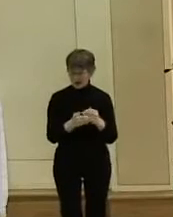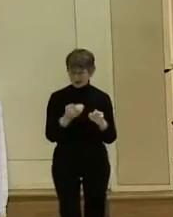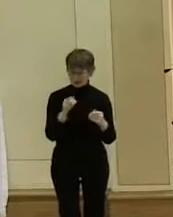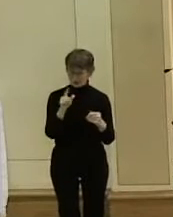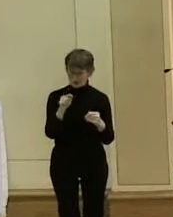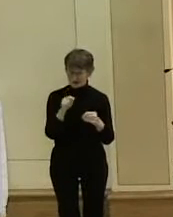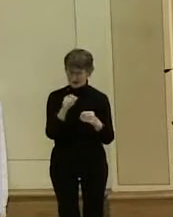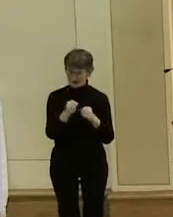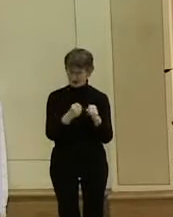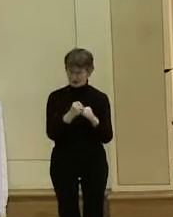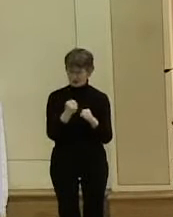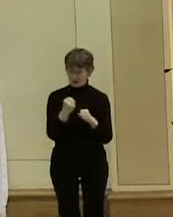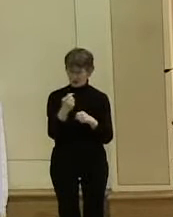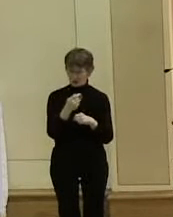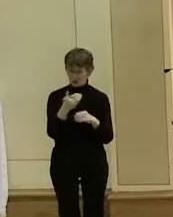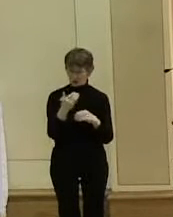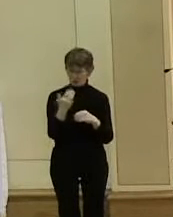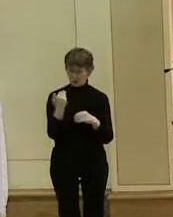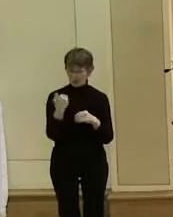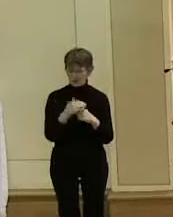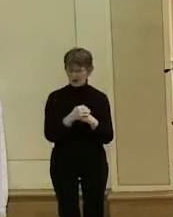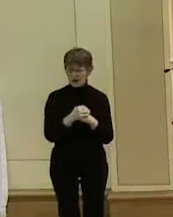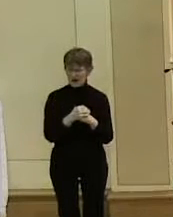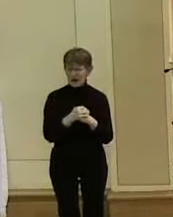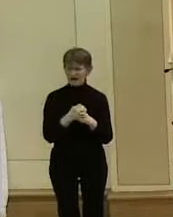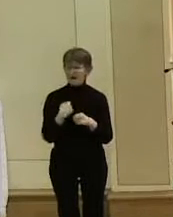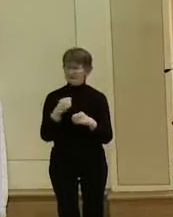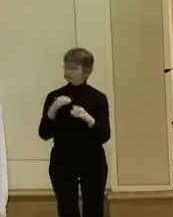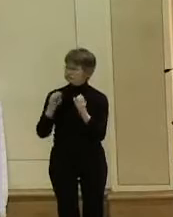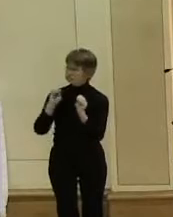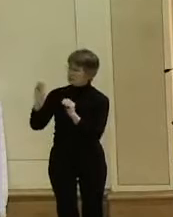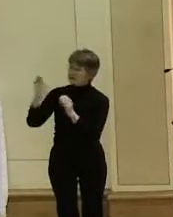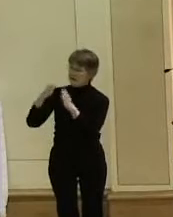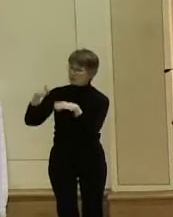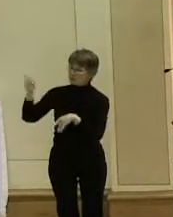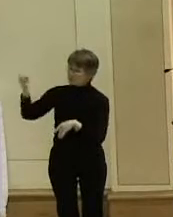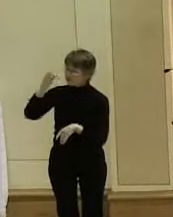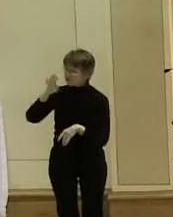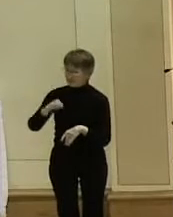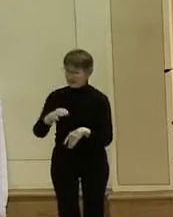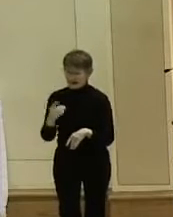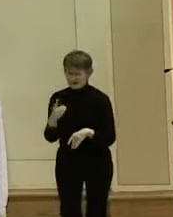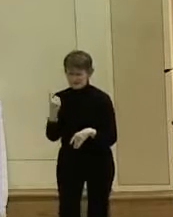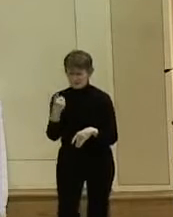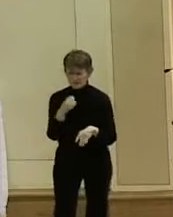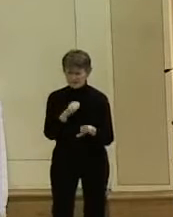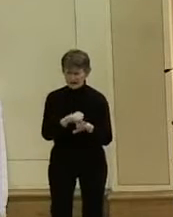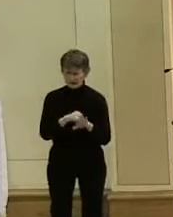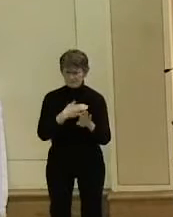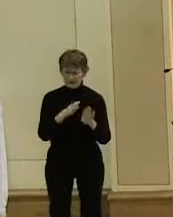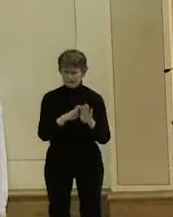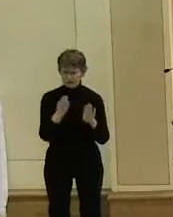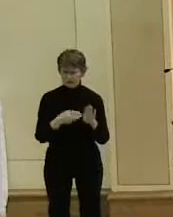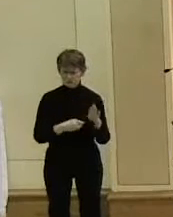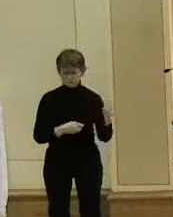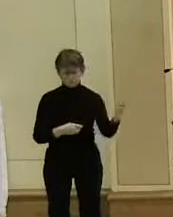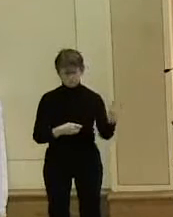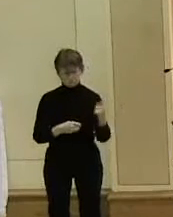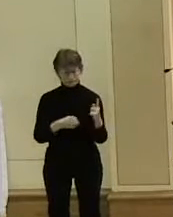door. And this beautiful little grandma, she comes to me and I look at her and she has a